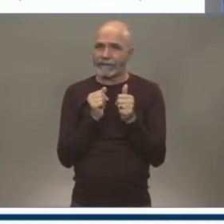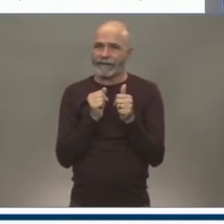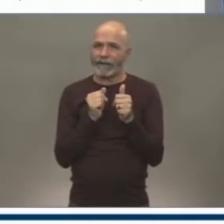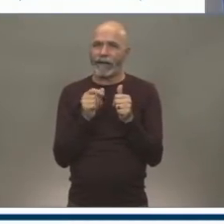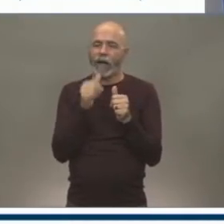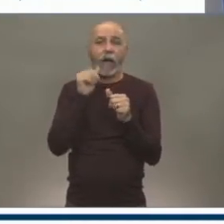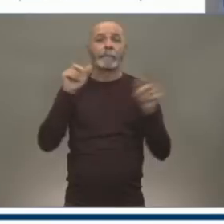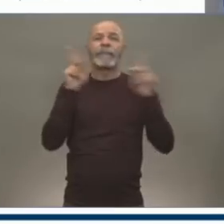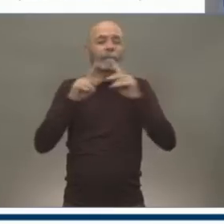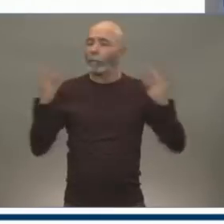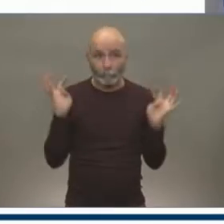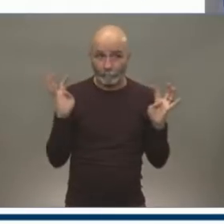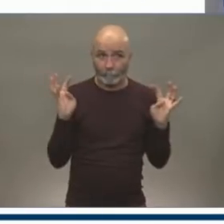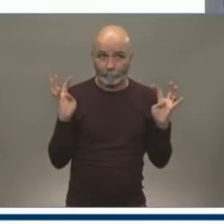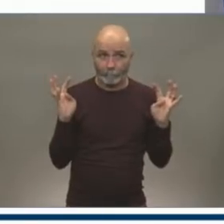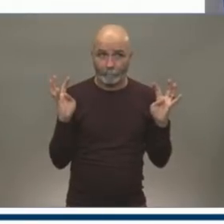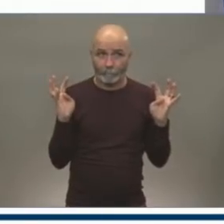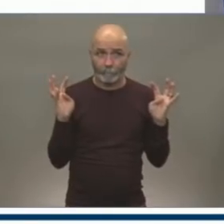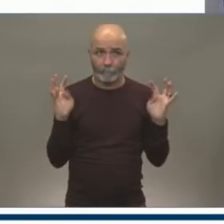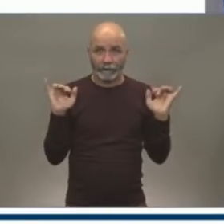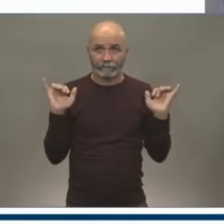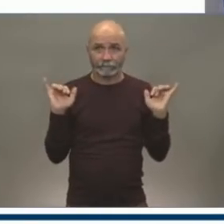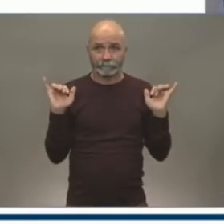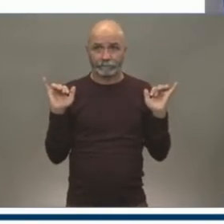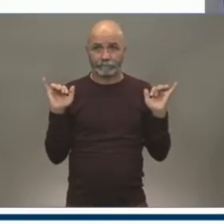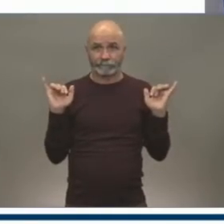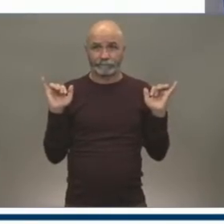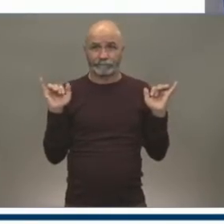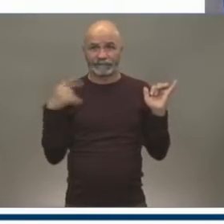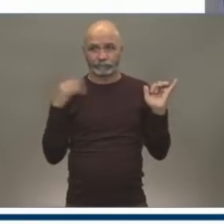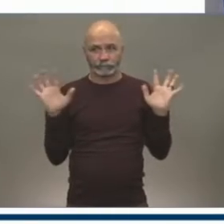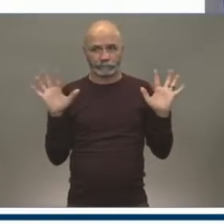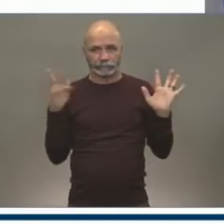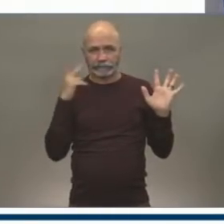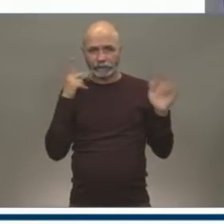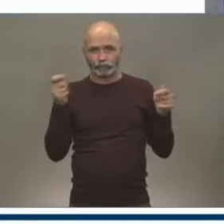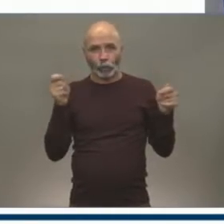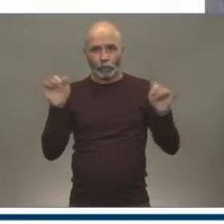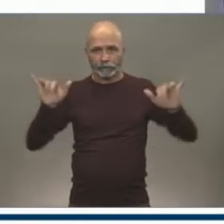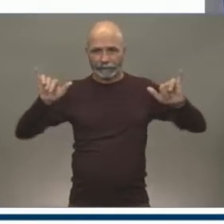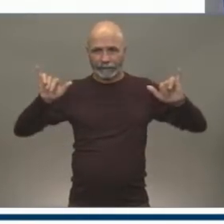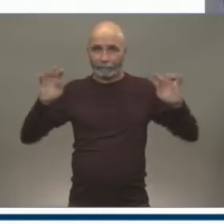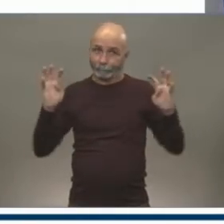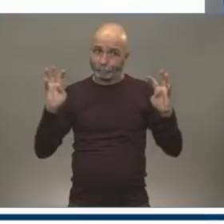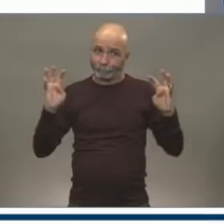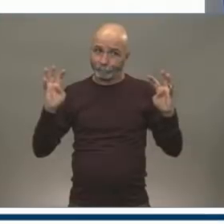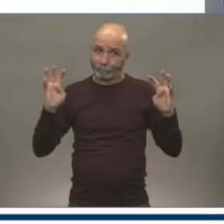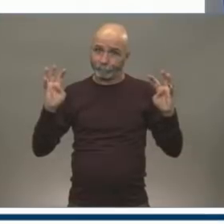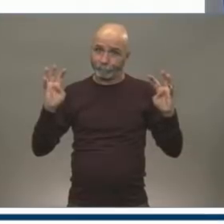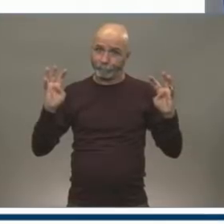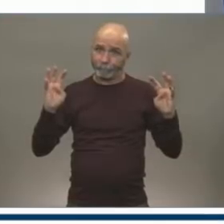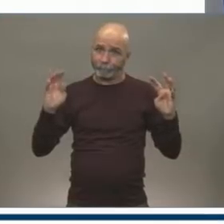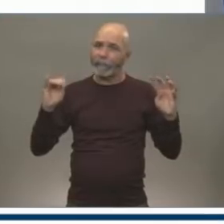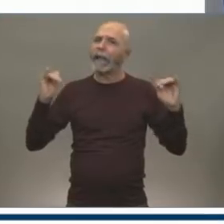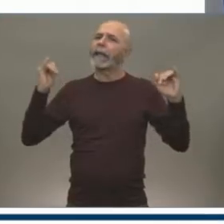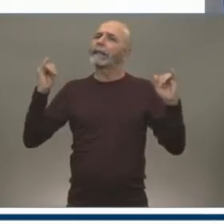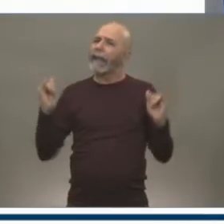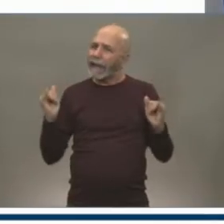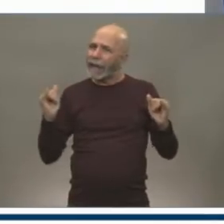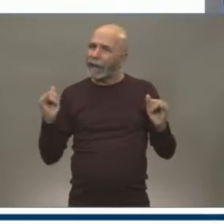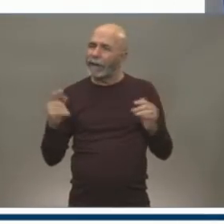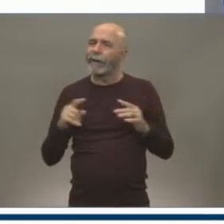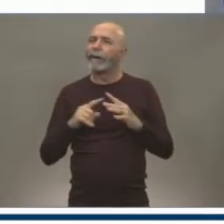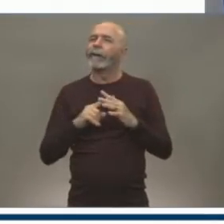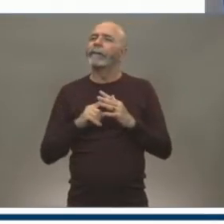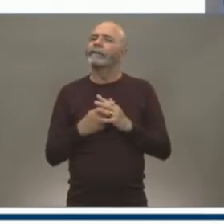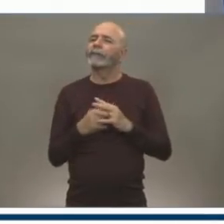to be able to get on top of this. And this time, we're more focused and more concentrated on areas